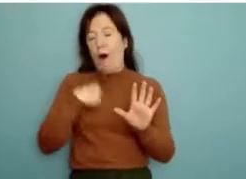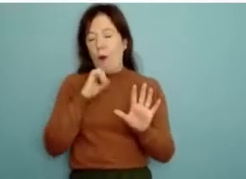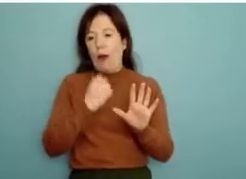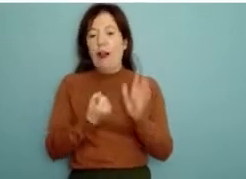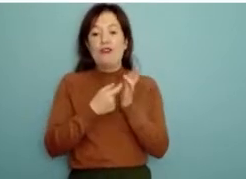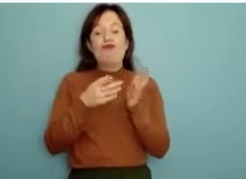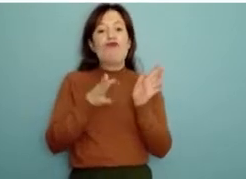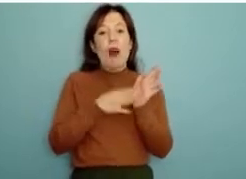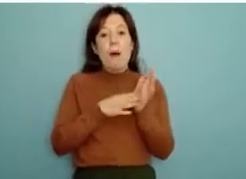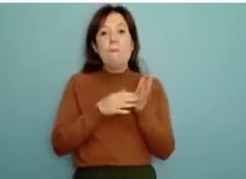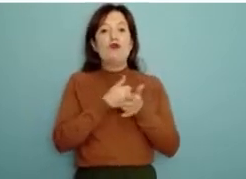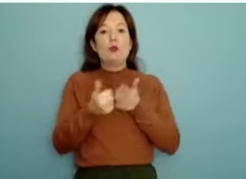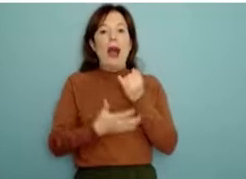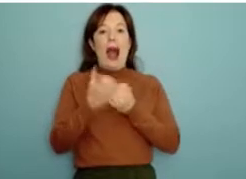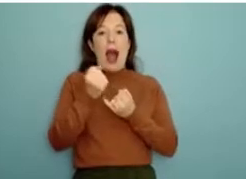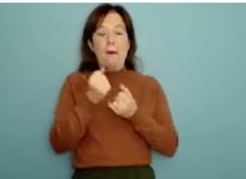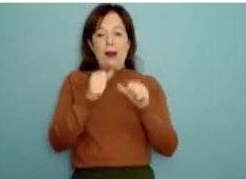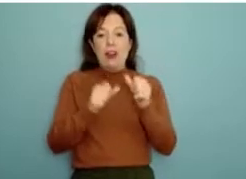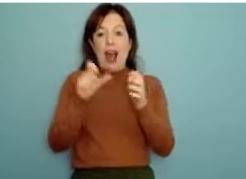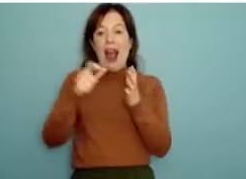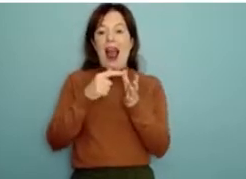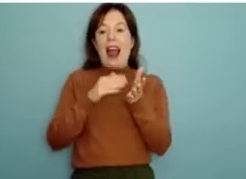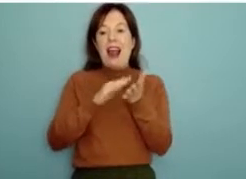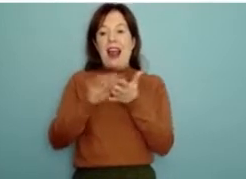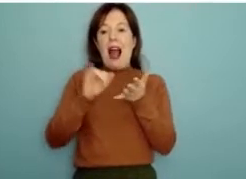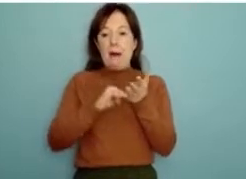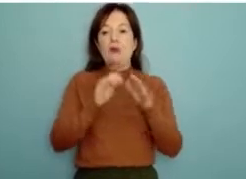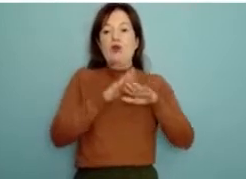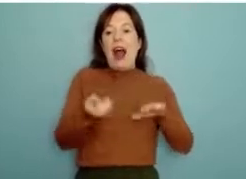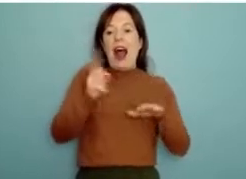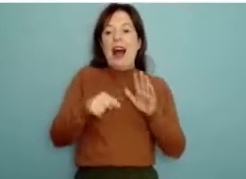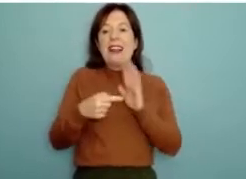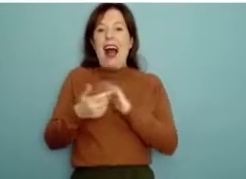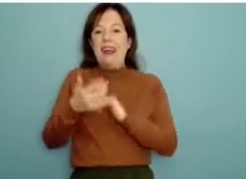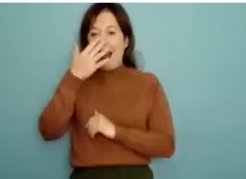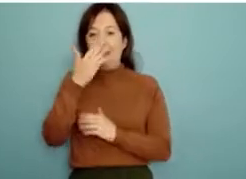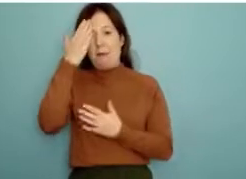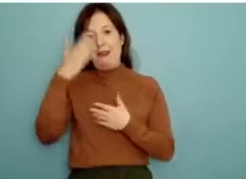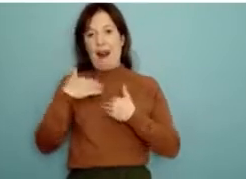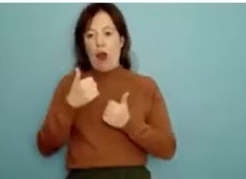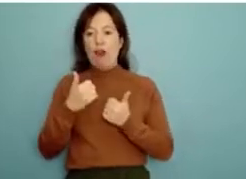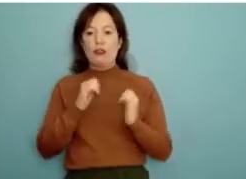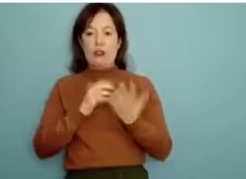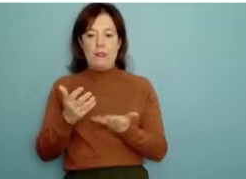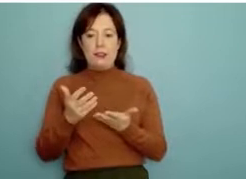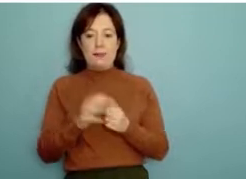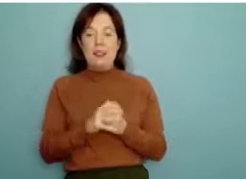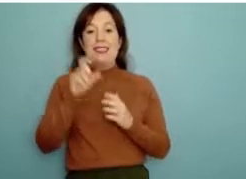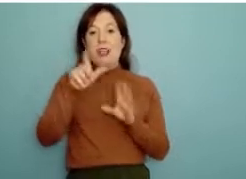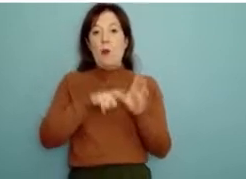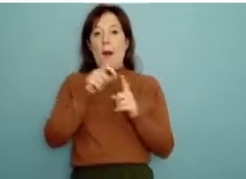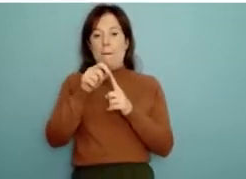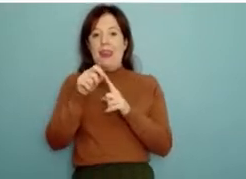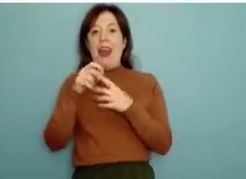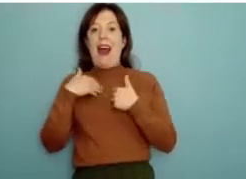to routine outcome measures, CAMS refers to children and adolescent mental health services, and CYP mental health is children and young people's